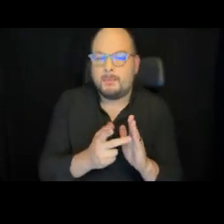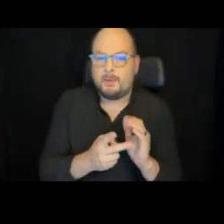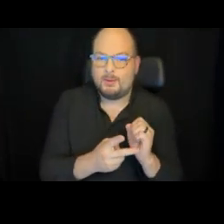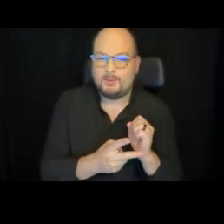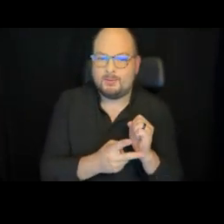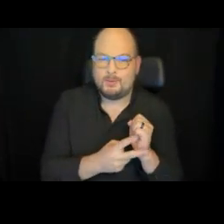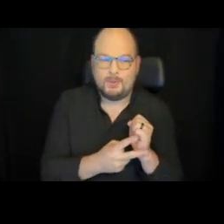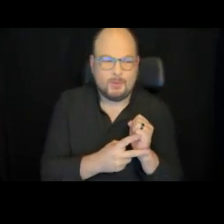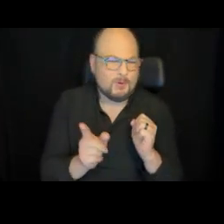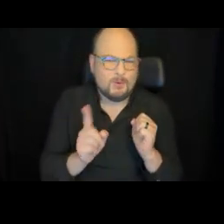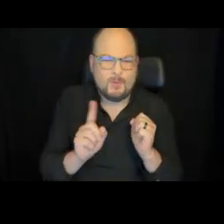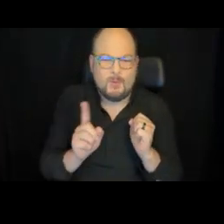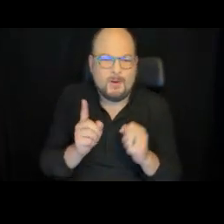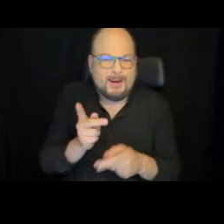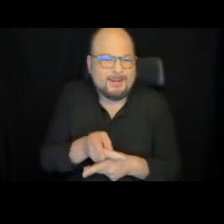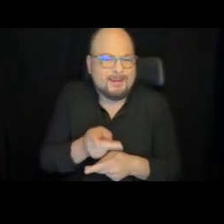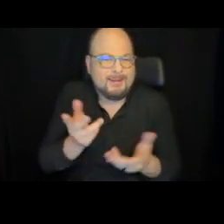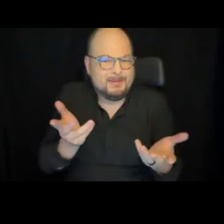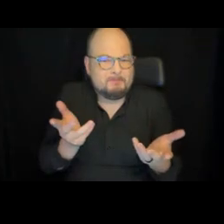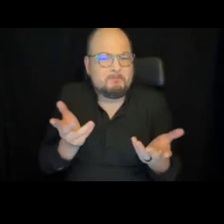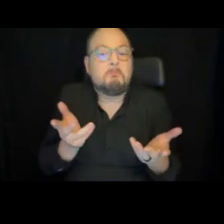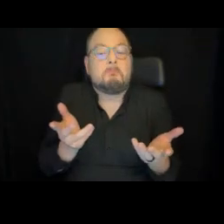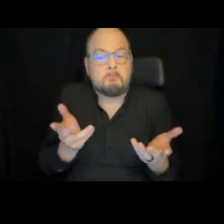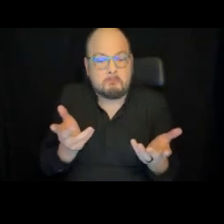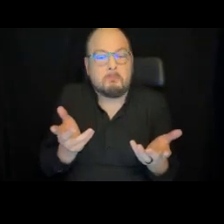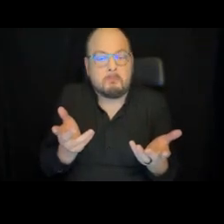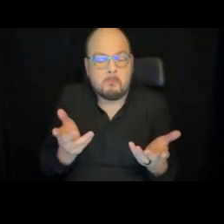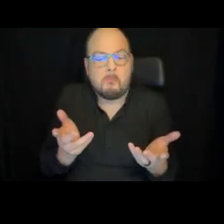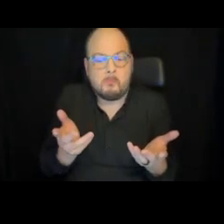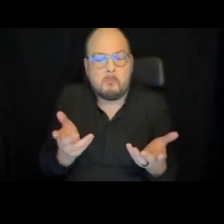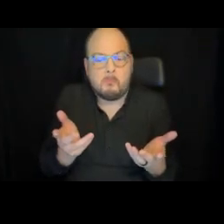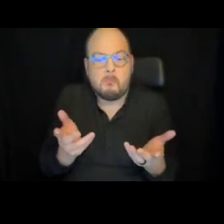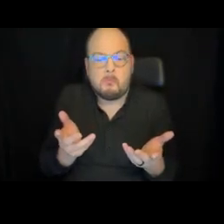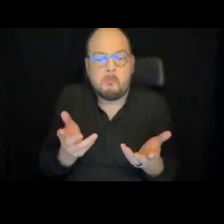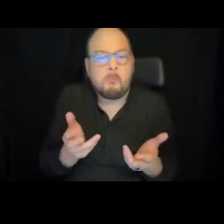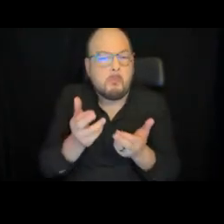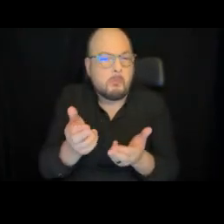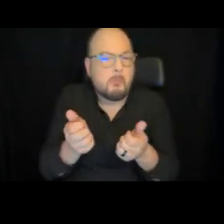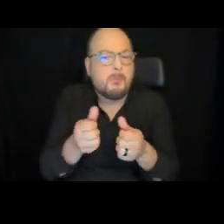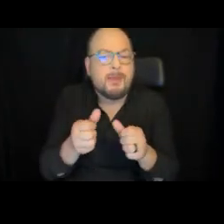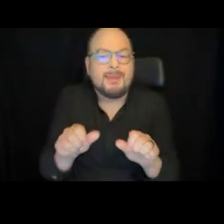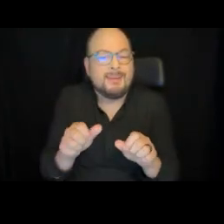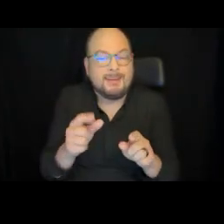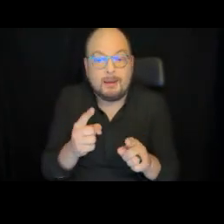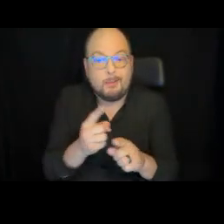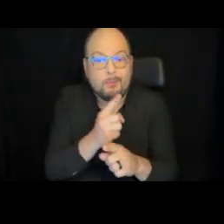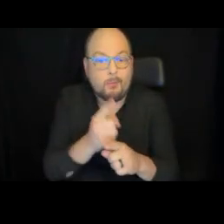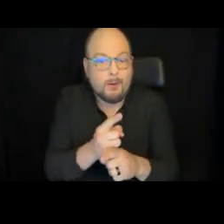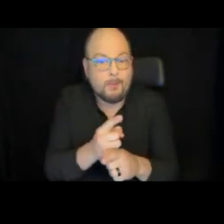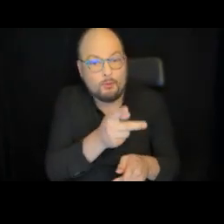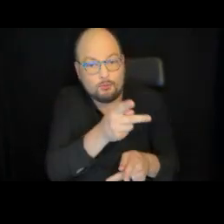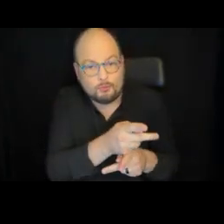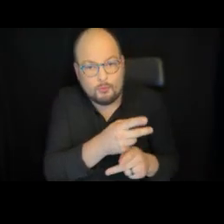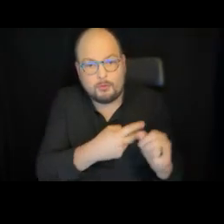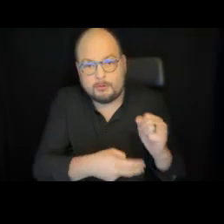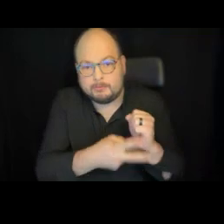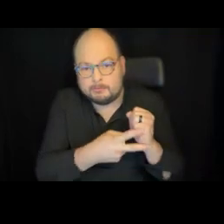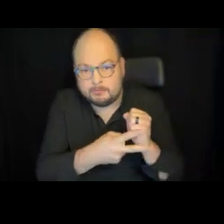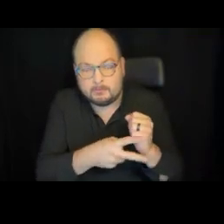considered. It is recommended that instructions regarding proper storage and